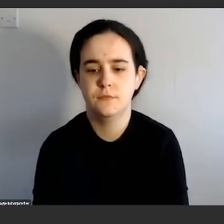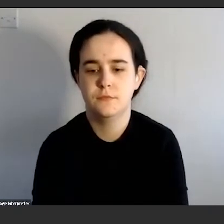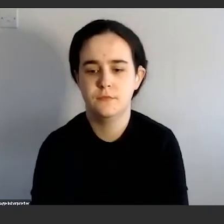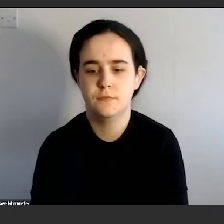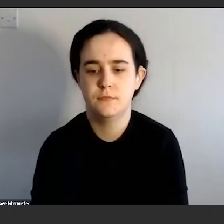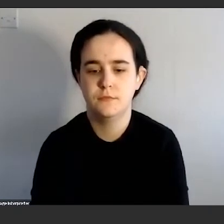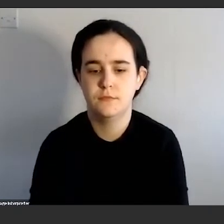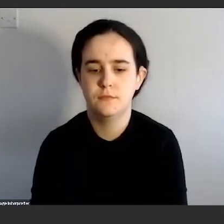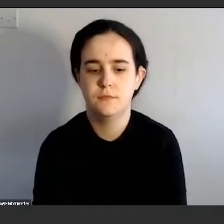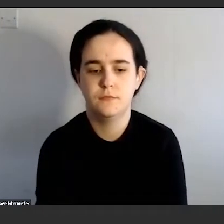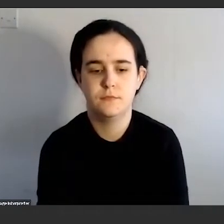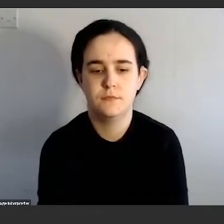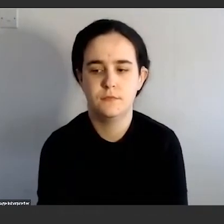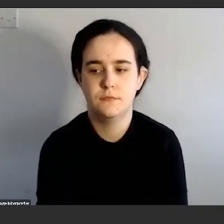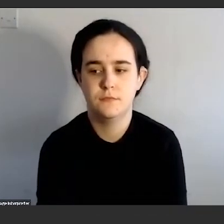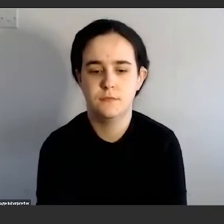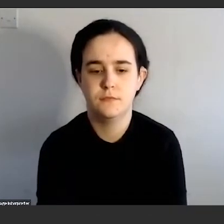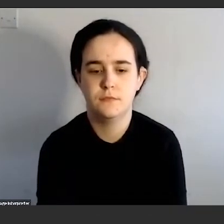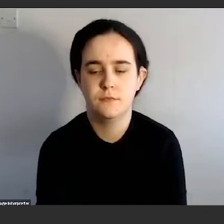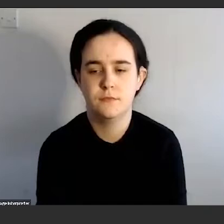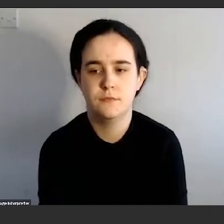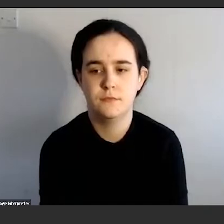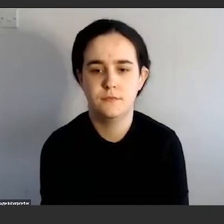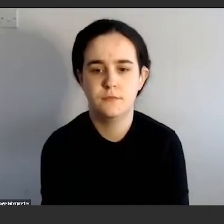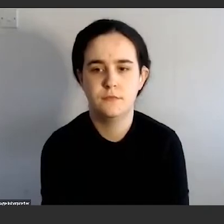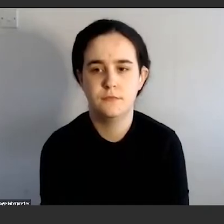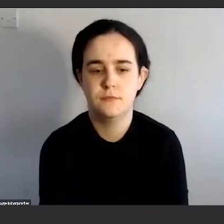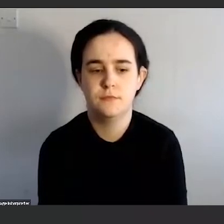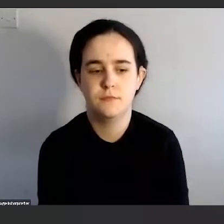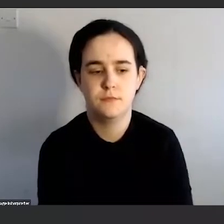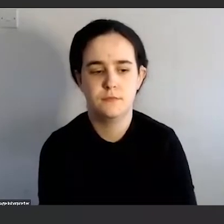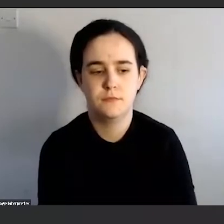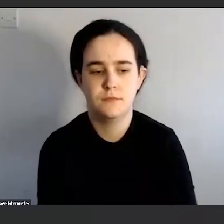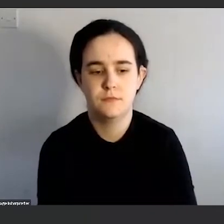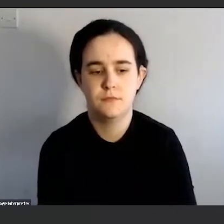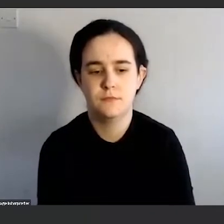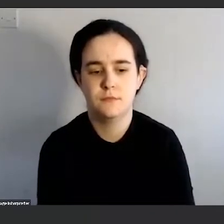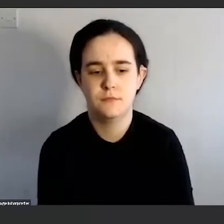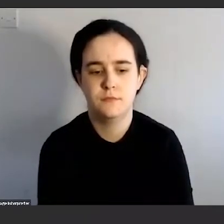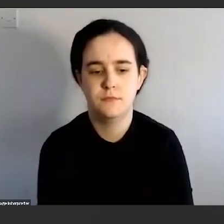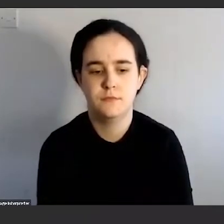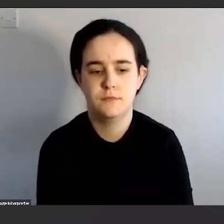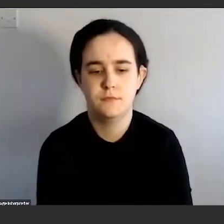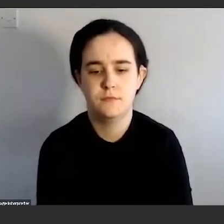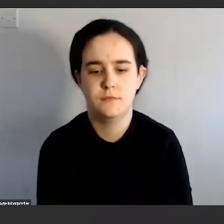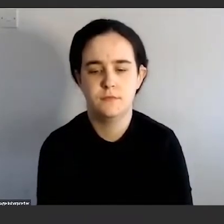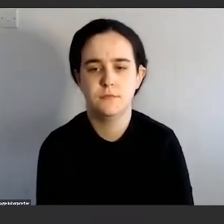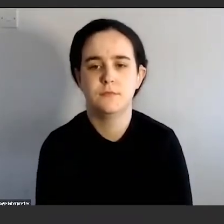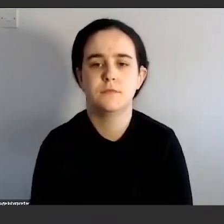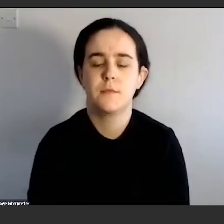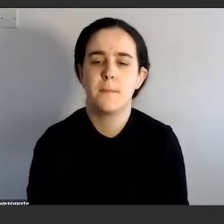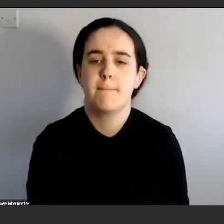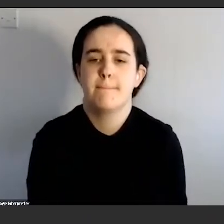likely to be treated inadequately in the healthcare system. Less than half of people in need of